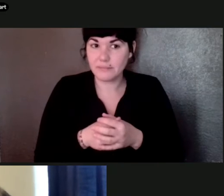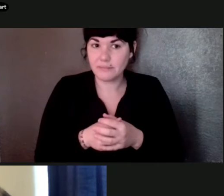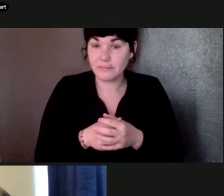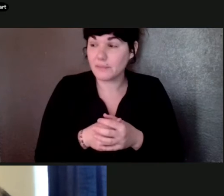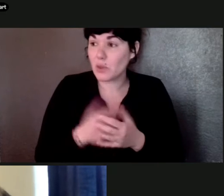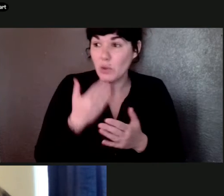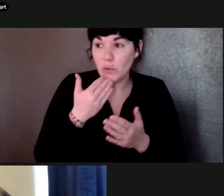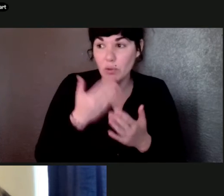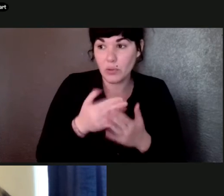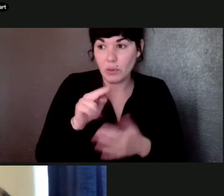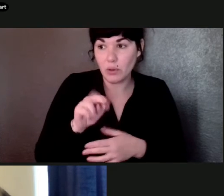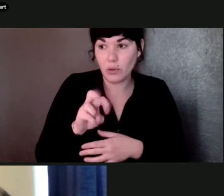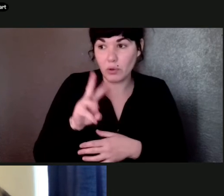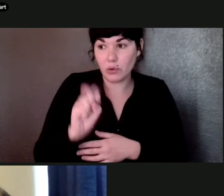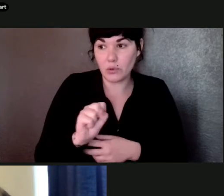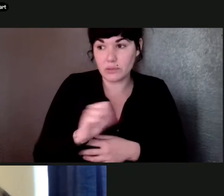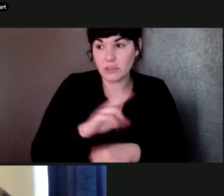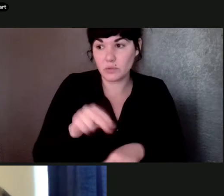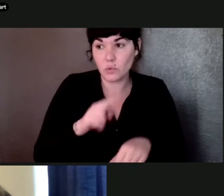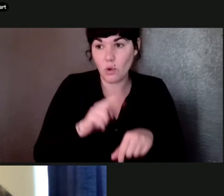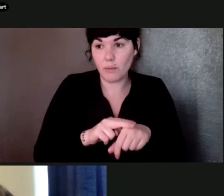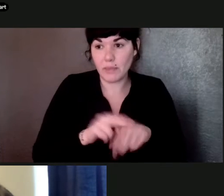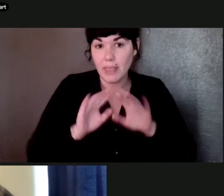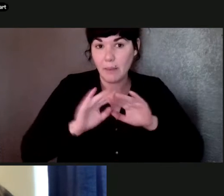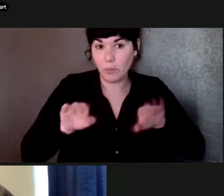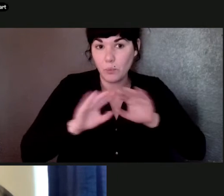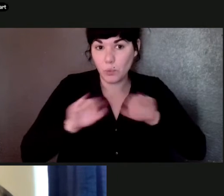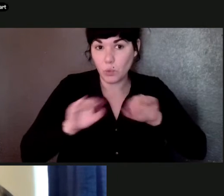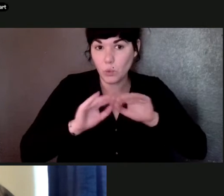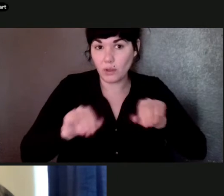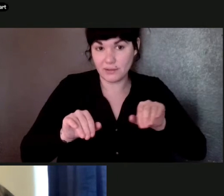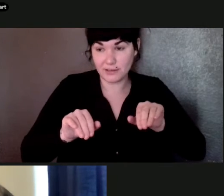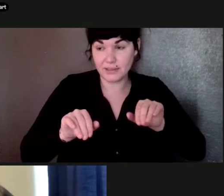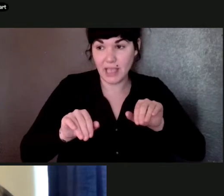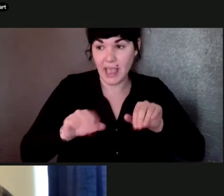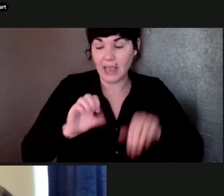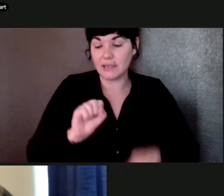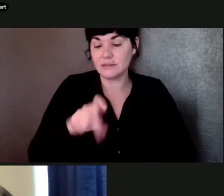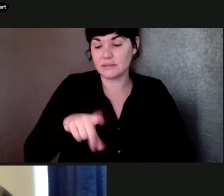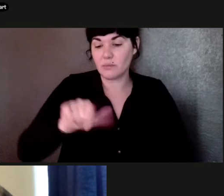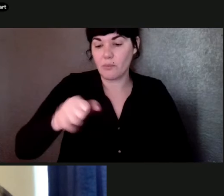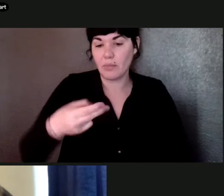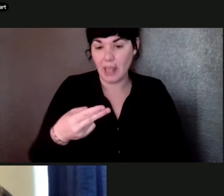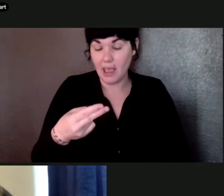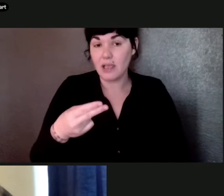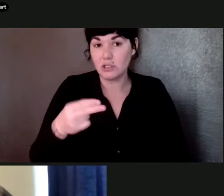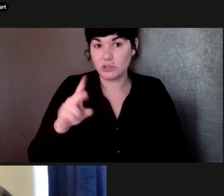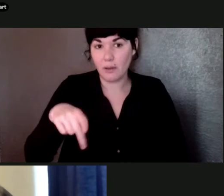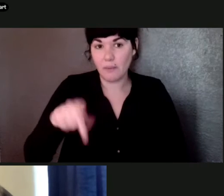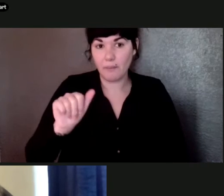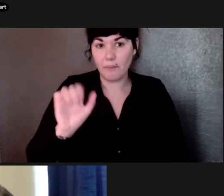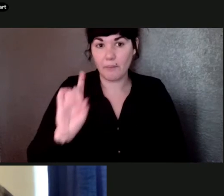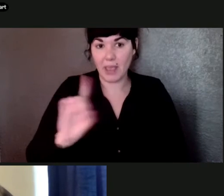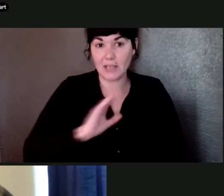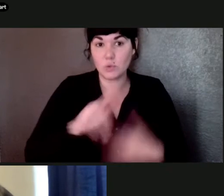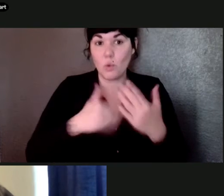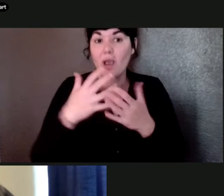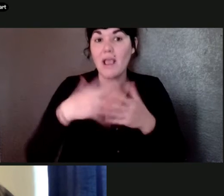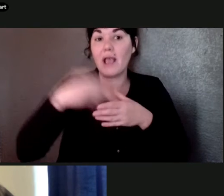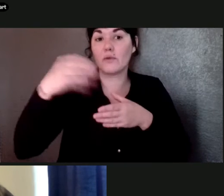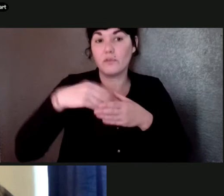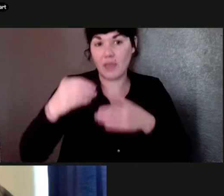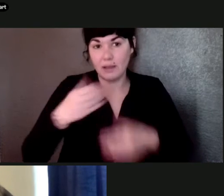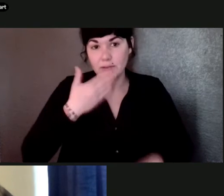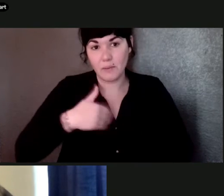pads are usually outside and outdoors is the safest place to be with COVID-19 because of the ventilation. The